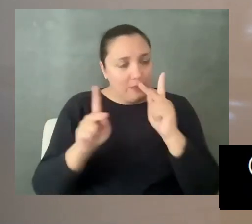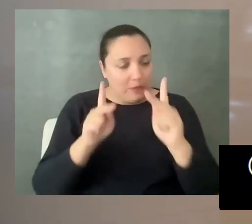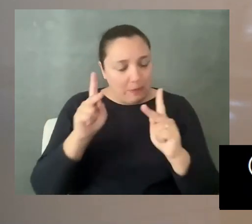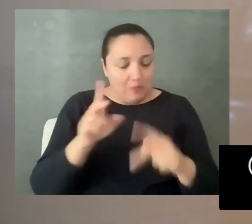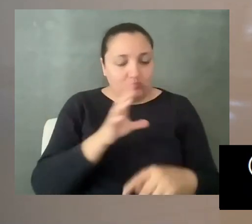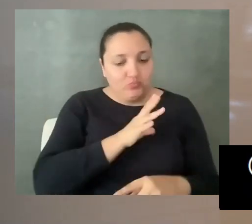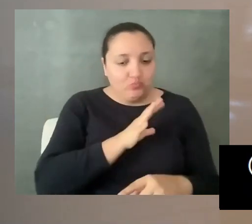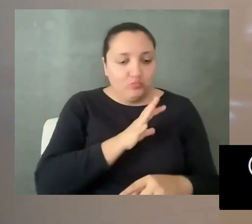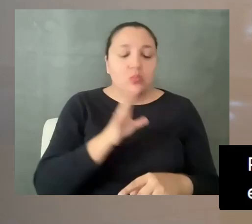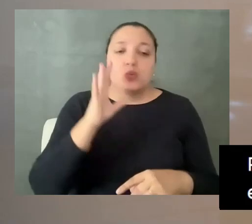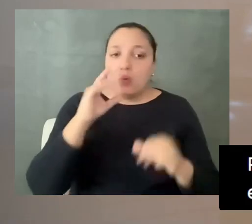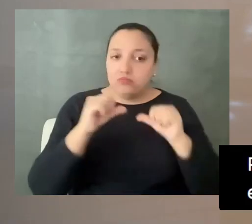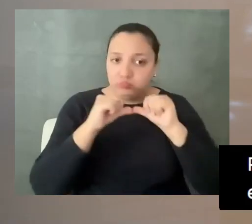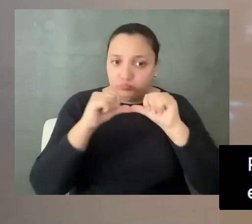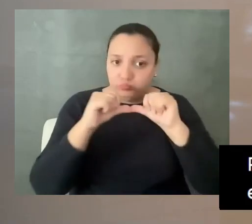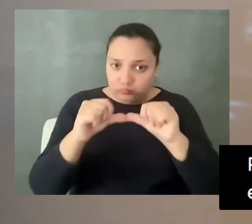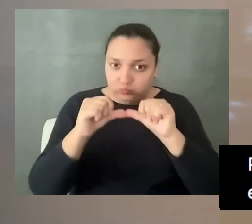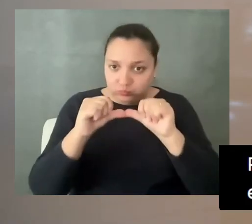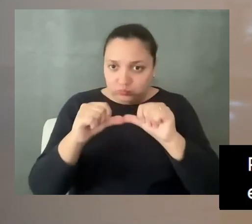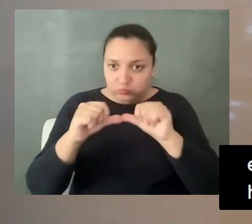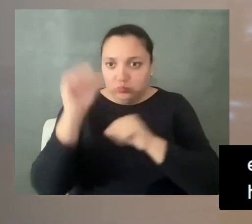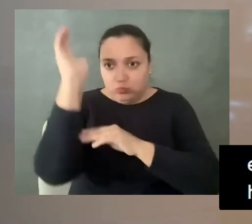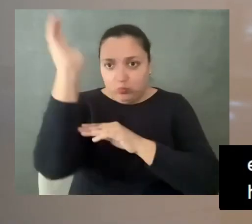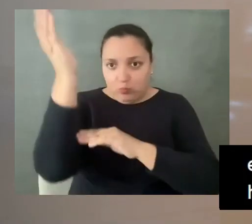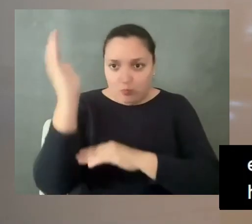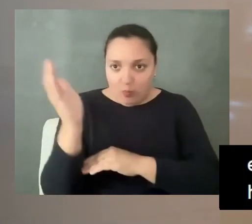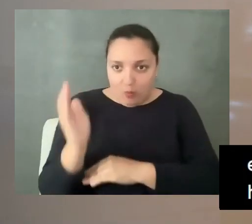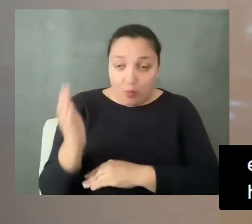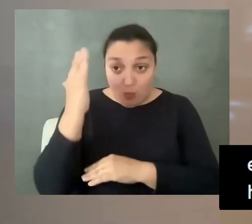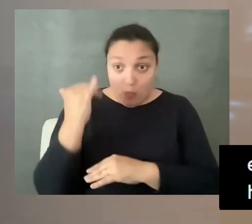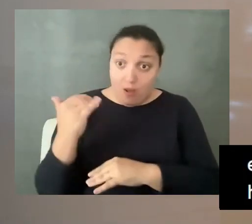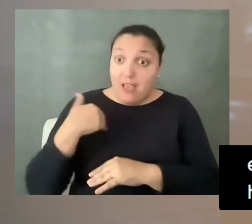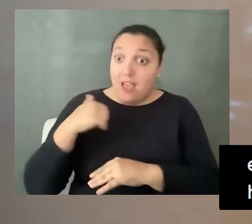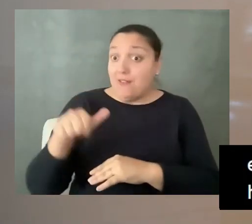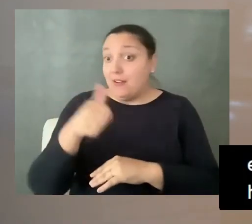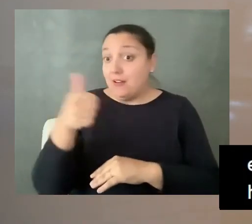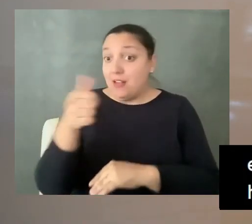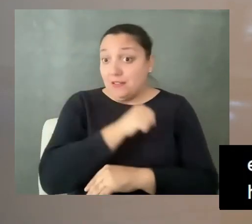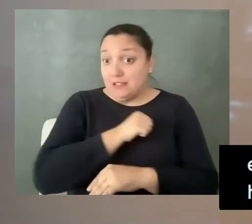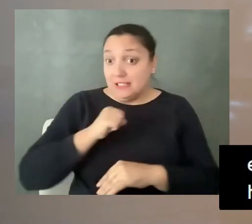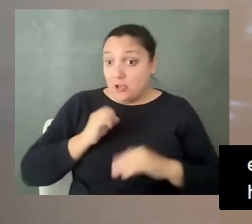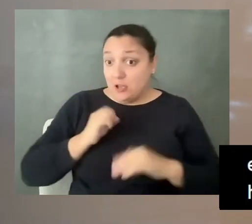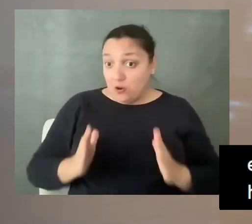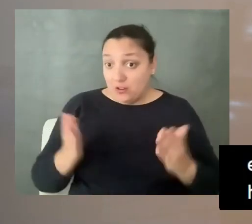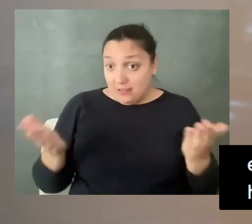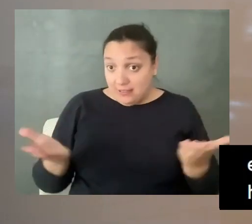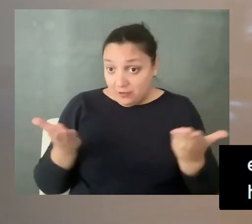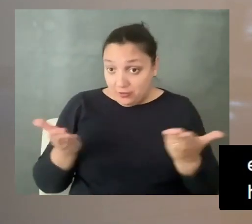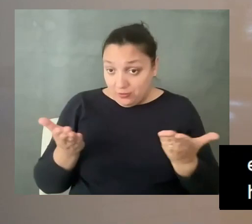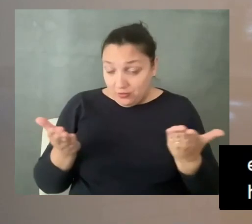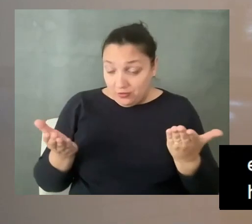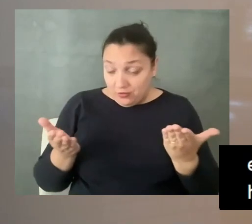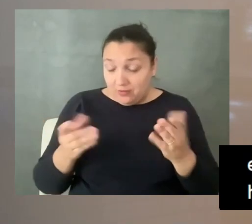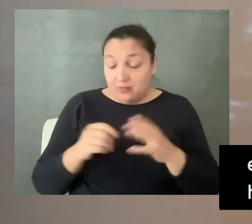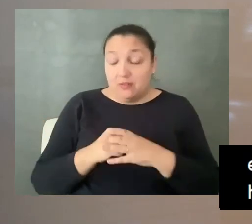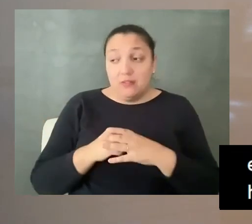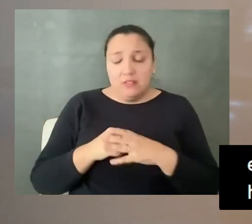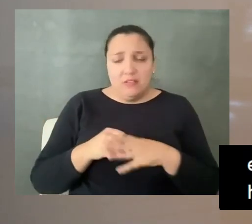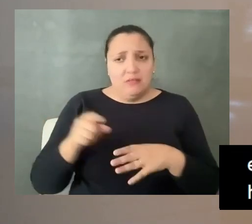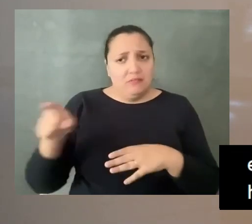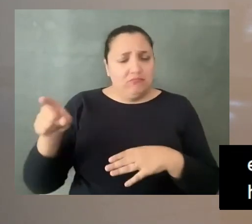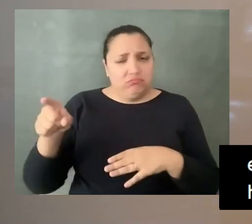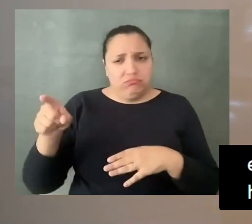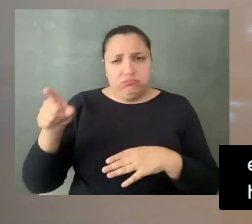But we're going to keep the program going because we have another senator here, a real hardworking